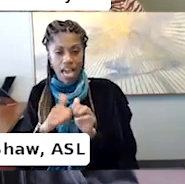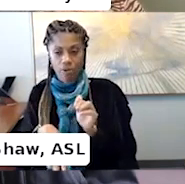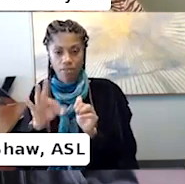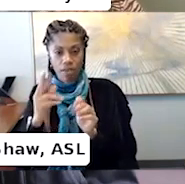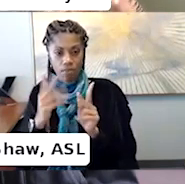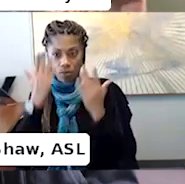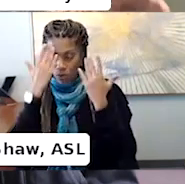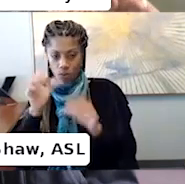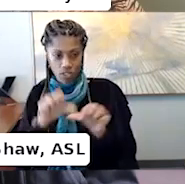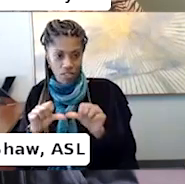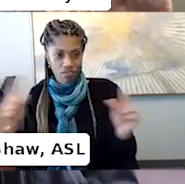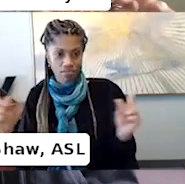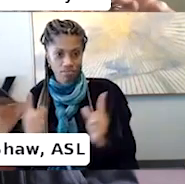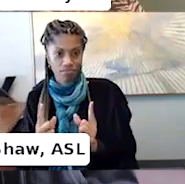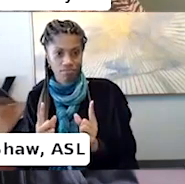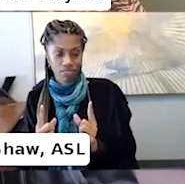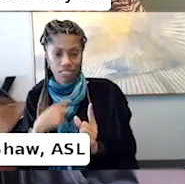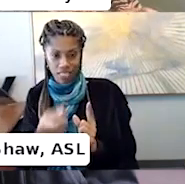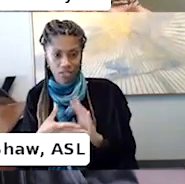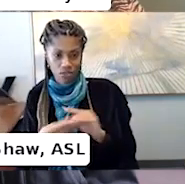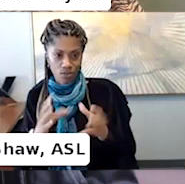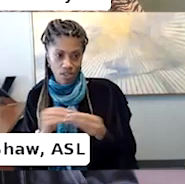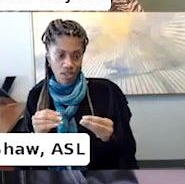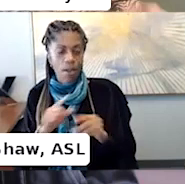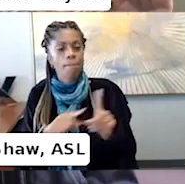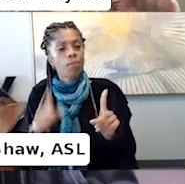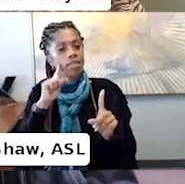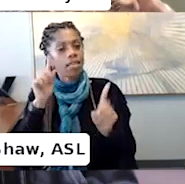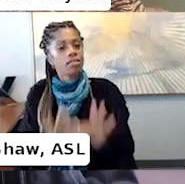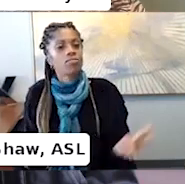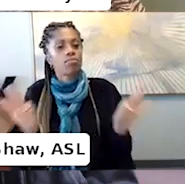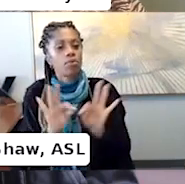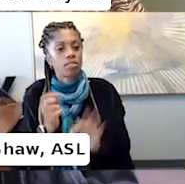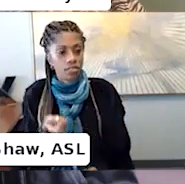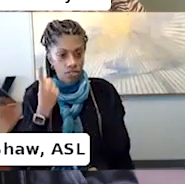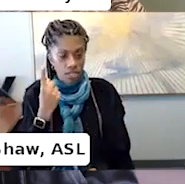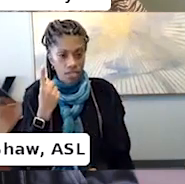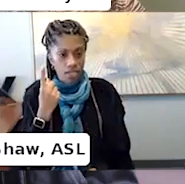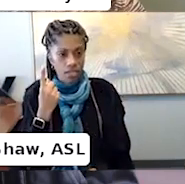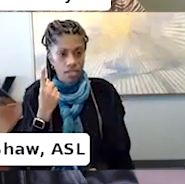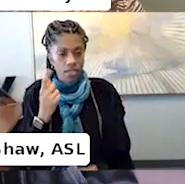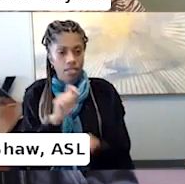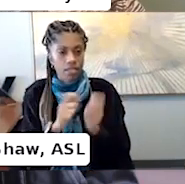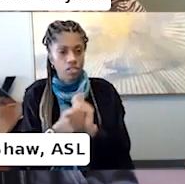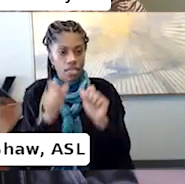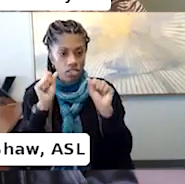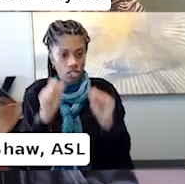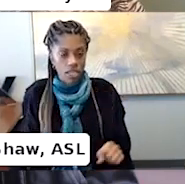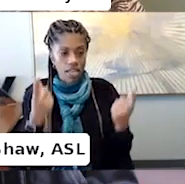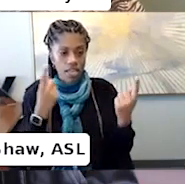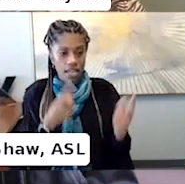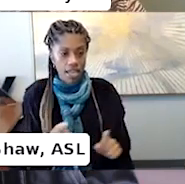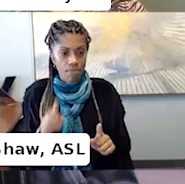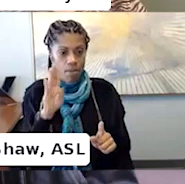be. Okay. But we think it's really important to understand that change can happen. by bringing two